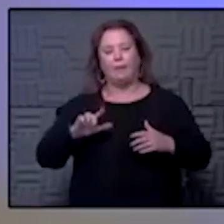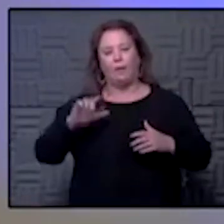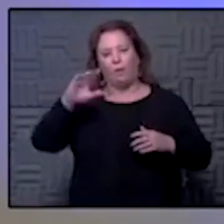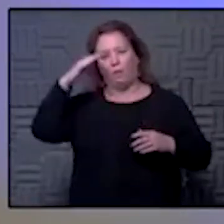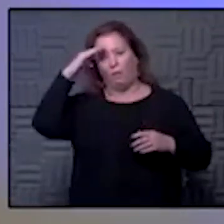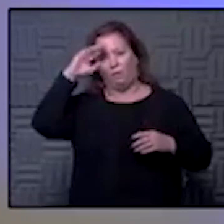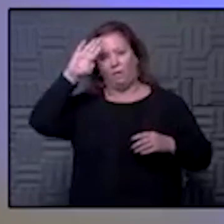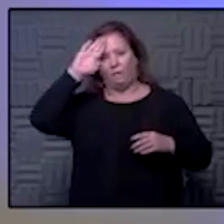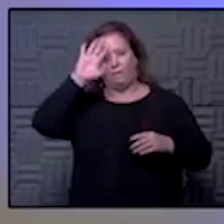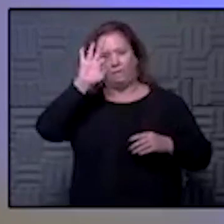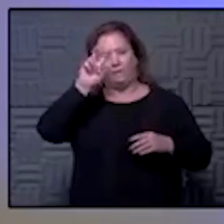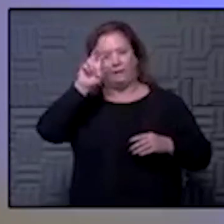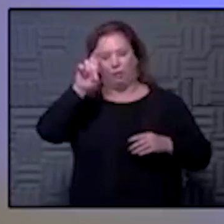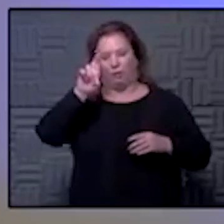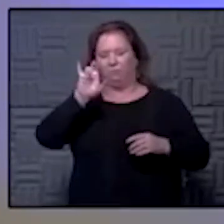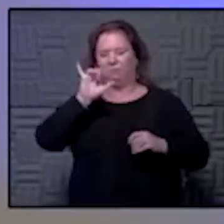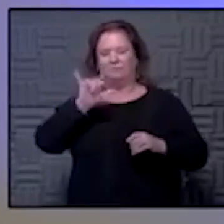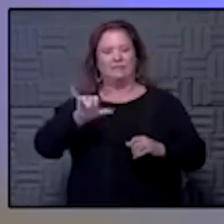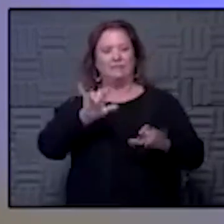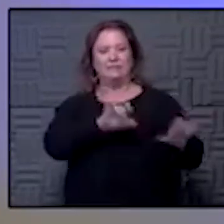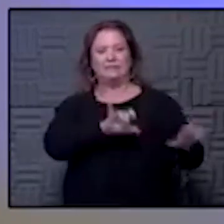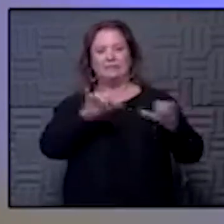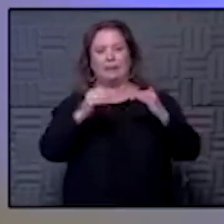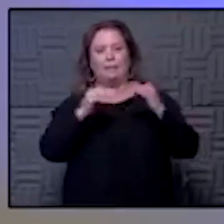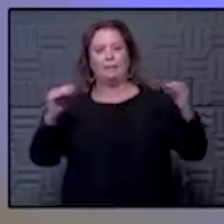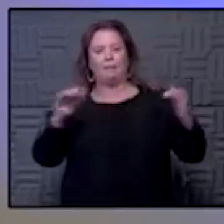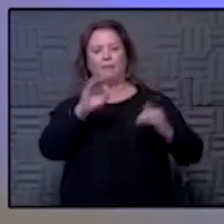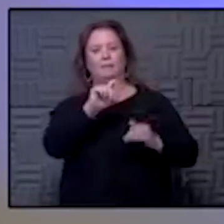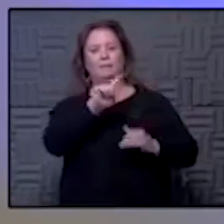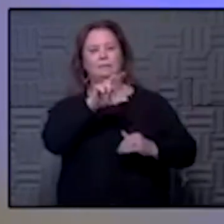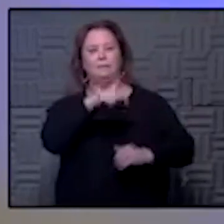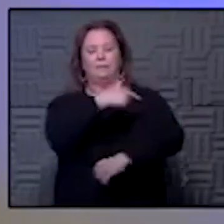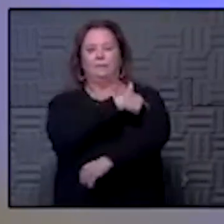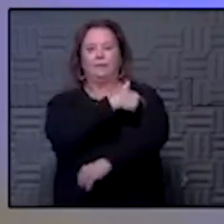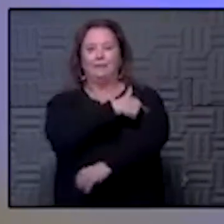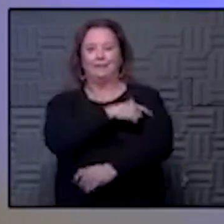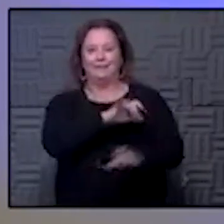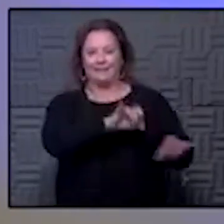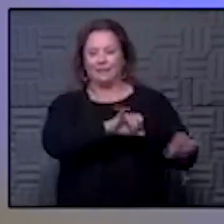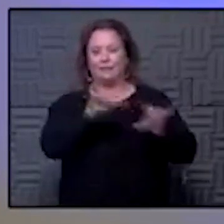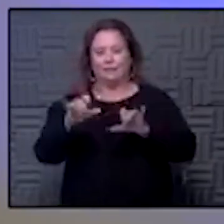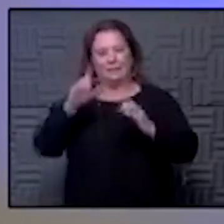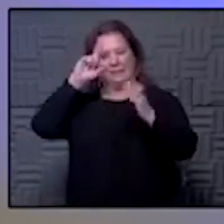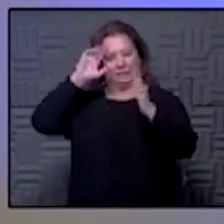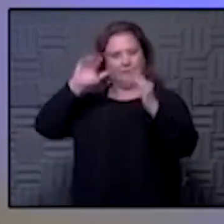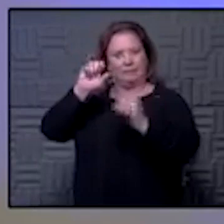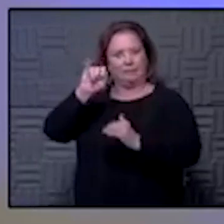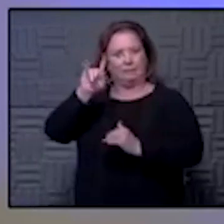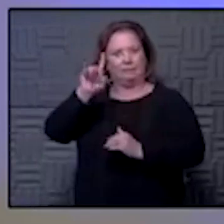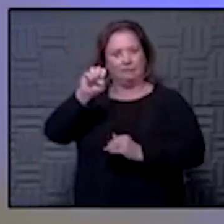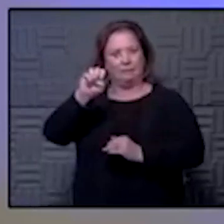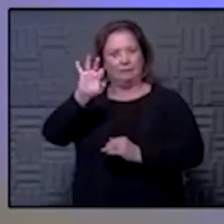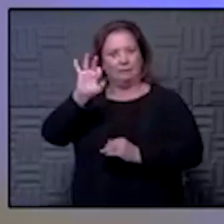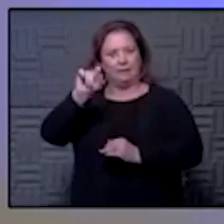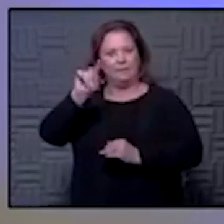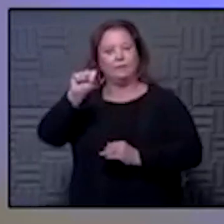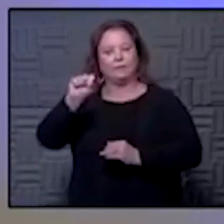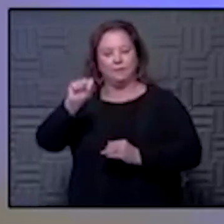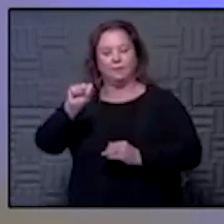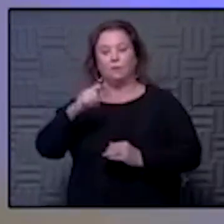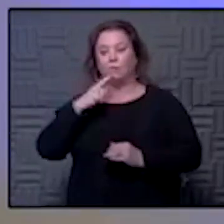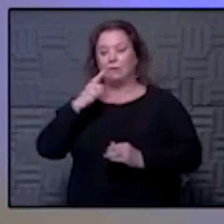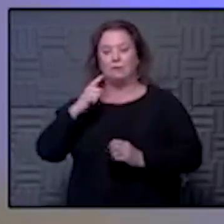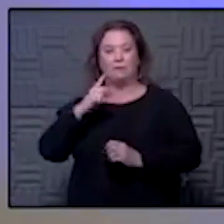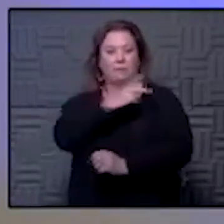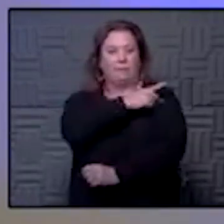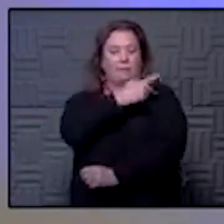All these happened exactly about the same level that we expected, and they were all, gone. We tell our